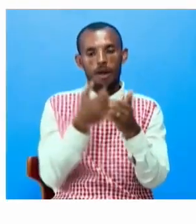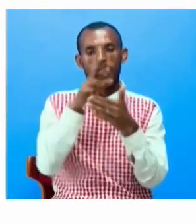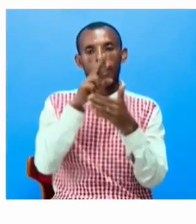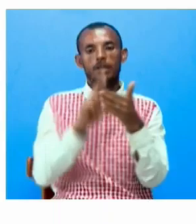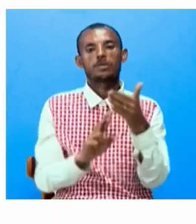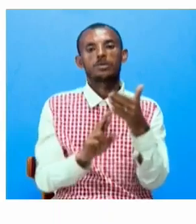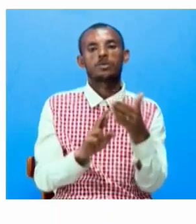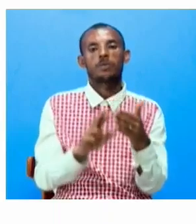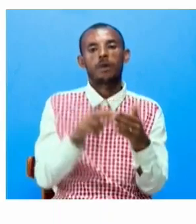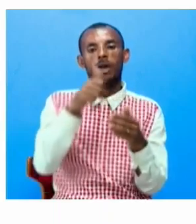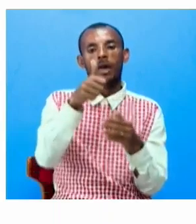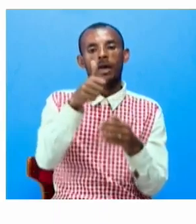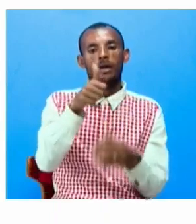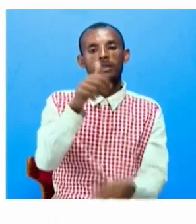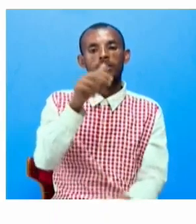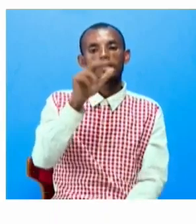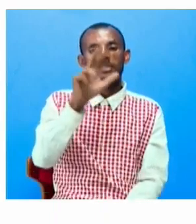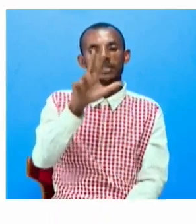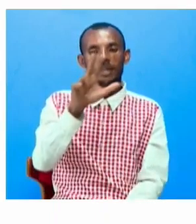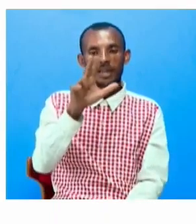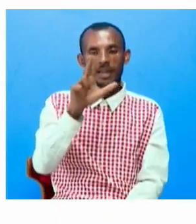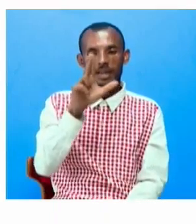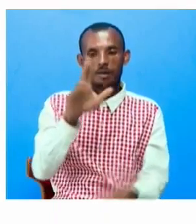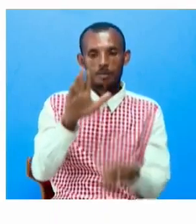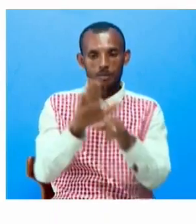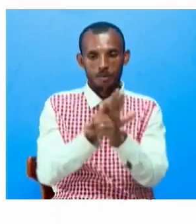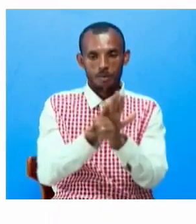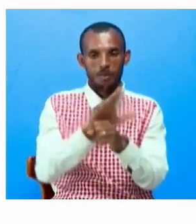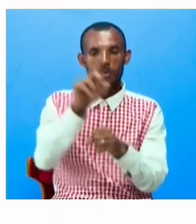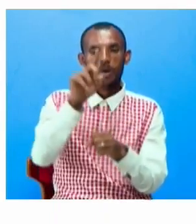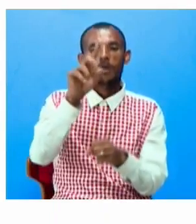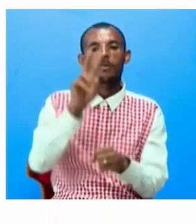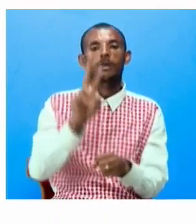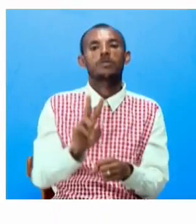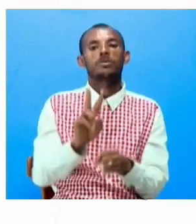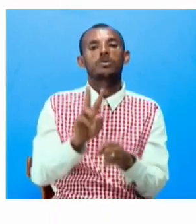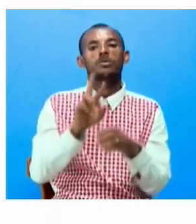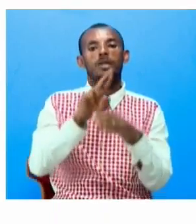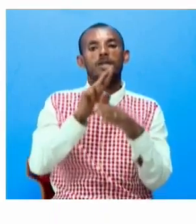3 and 1/2 ratio